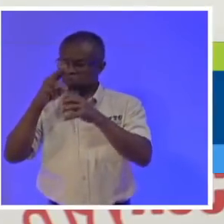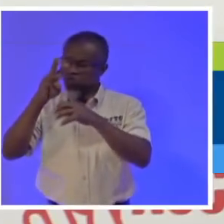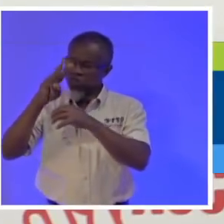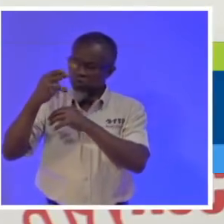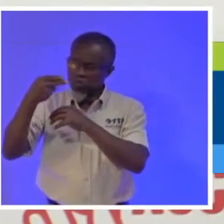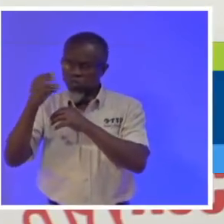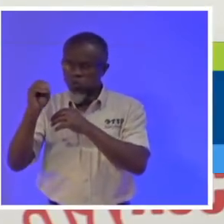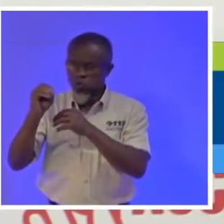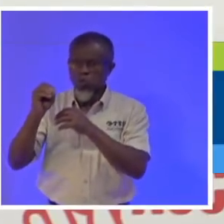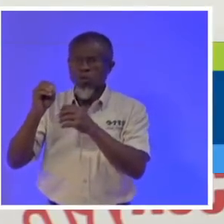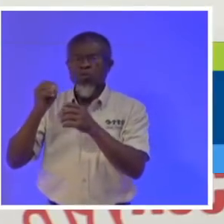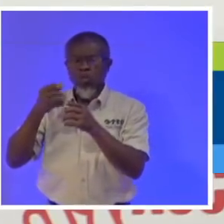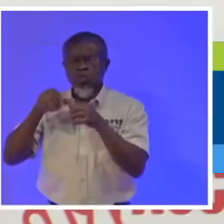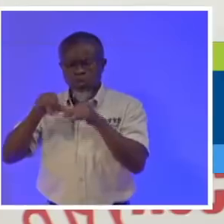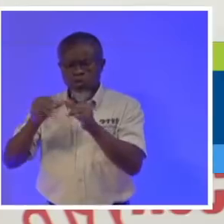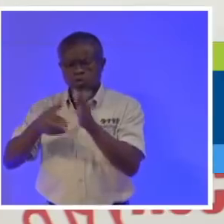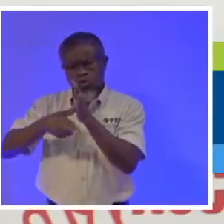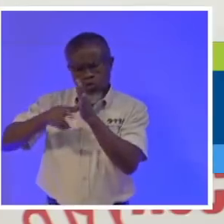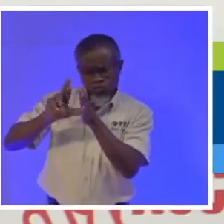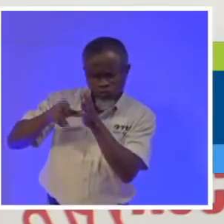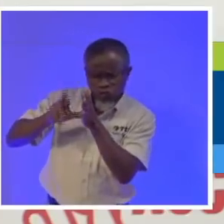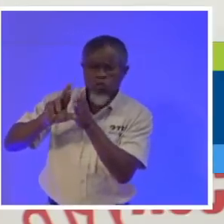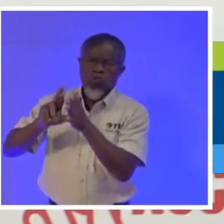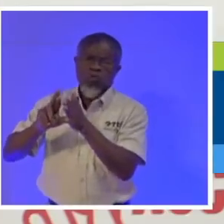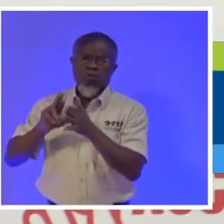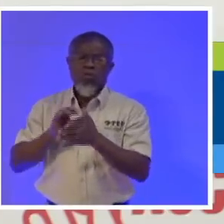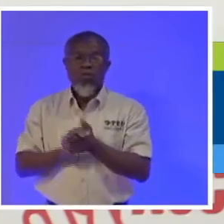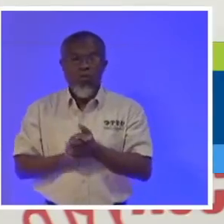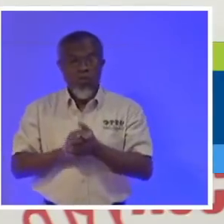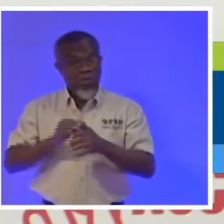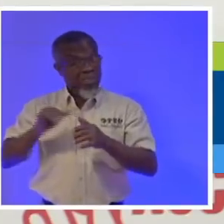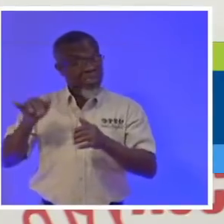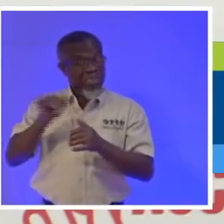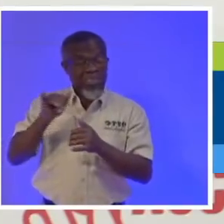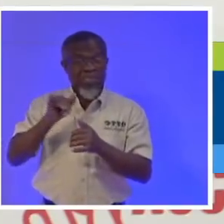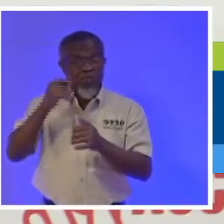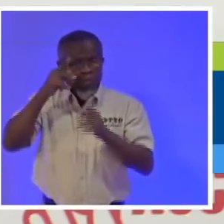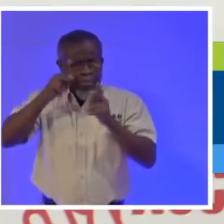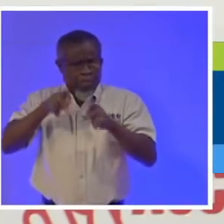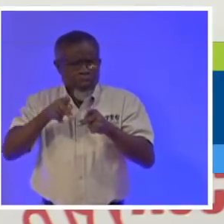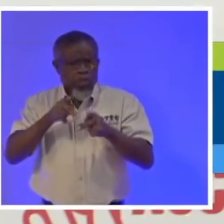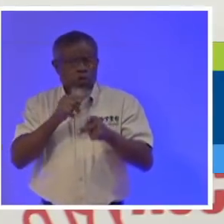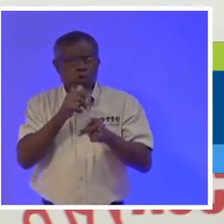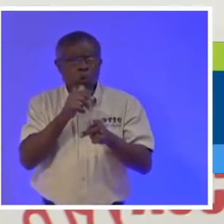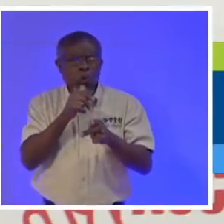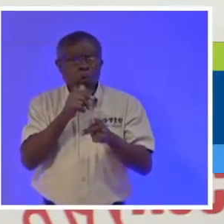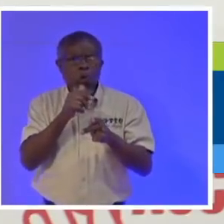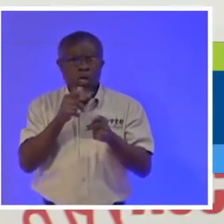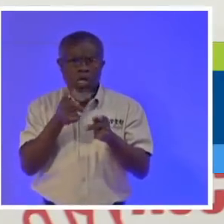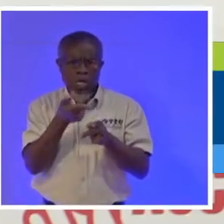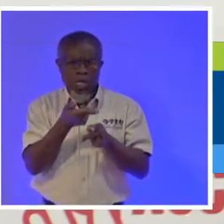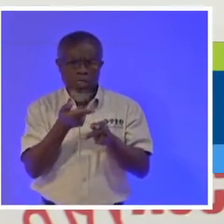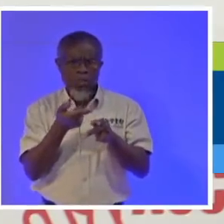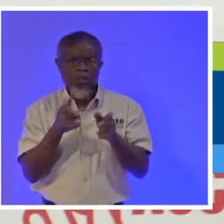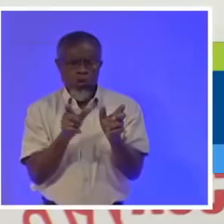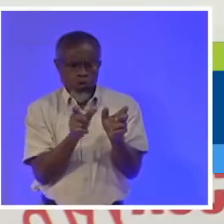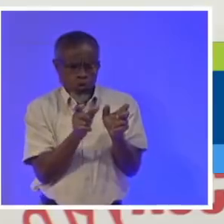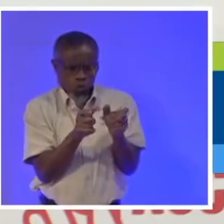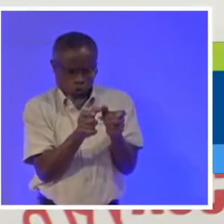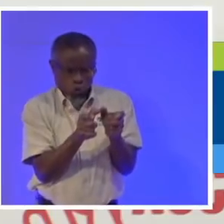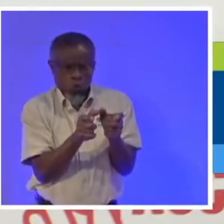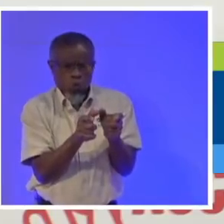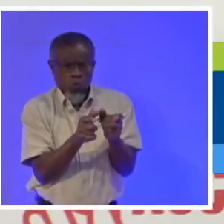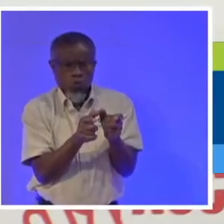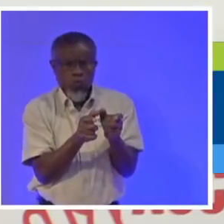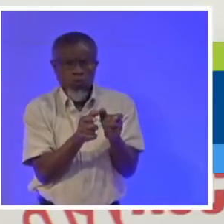review process. Similarly, for the period for which individuals are quarantined, when you are